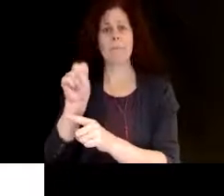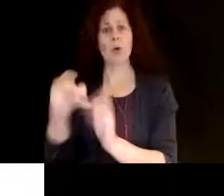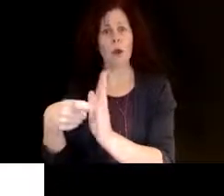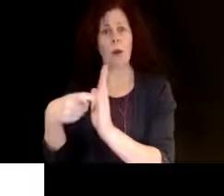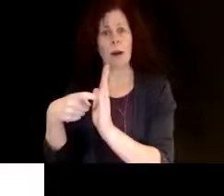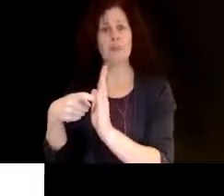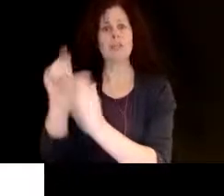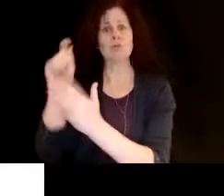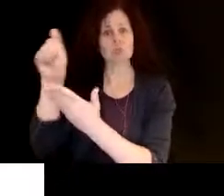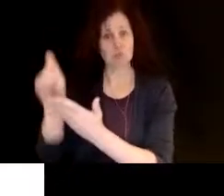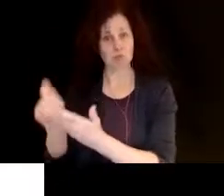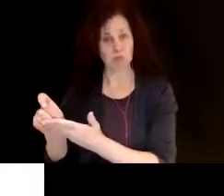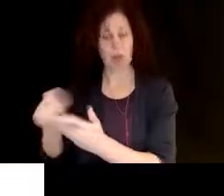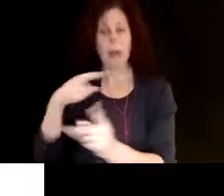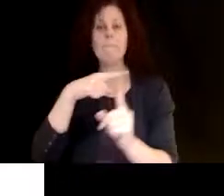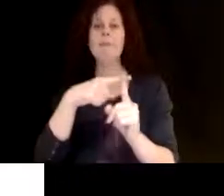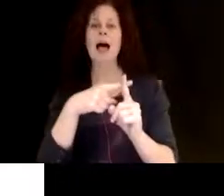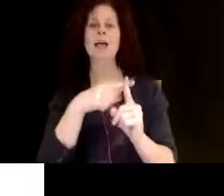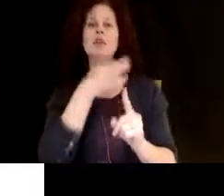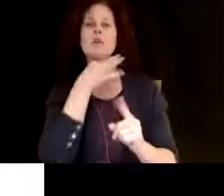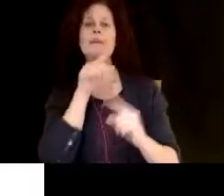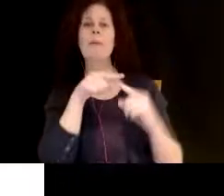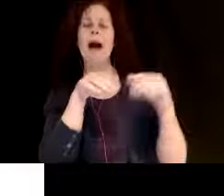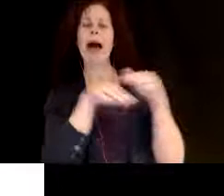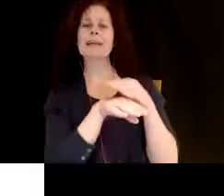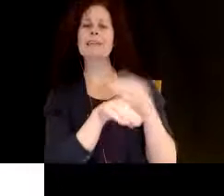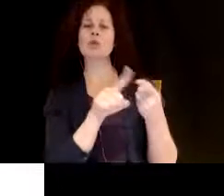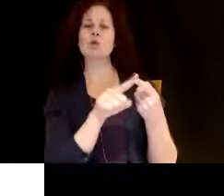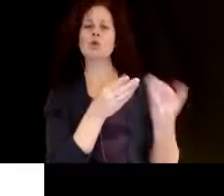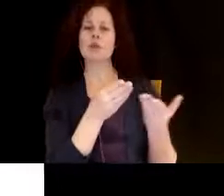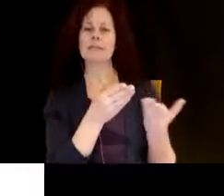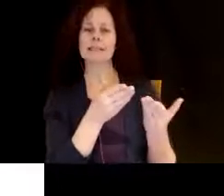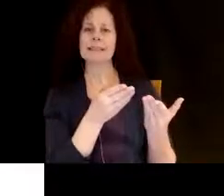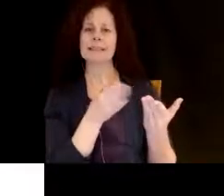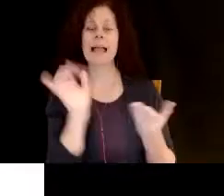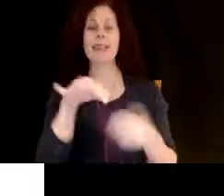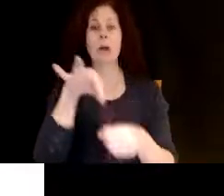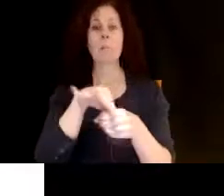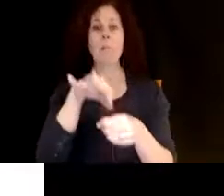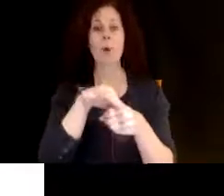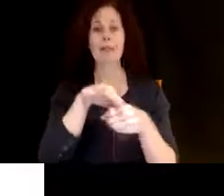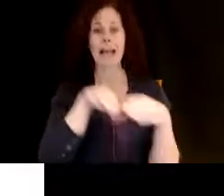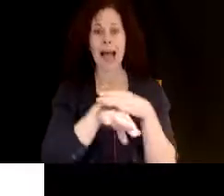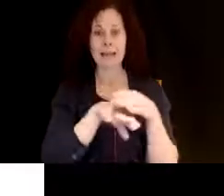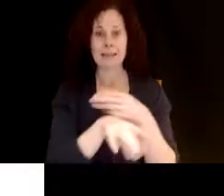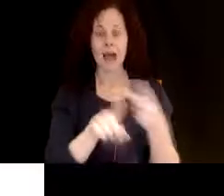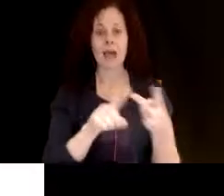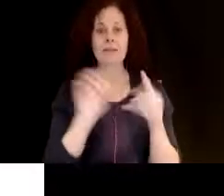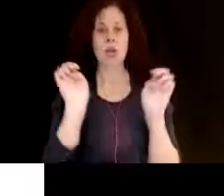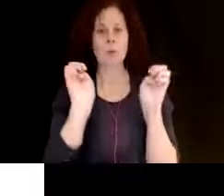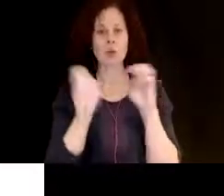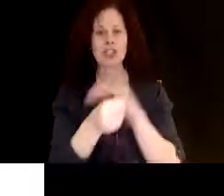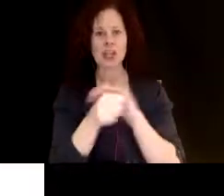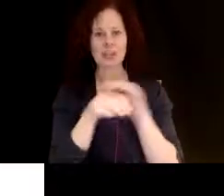about accessibility of services, programs, and activities, such as accessible polling places, emergency shelters,